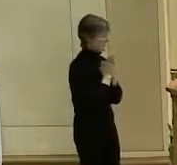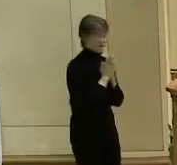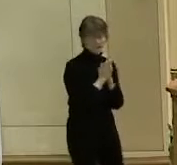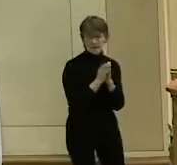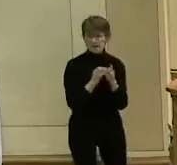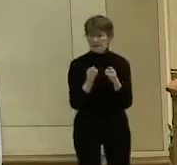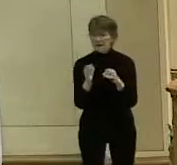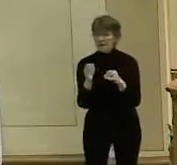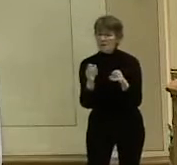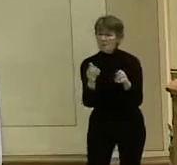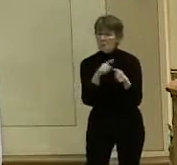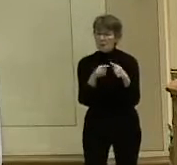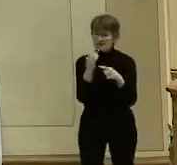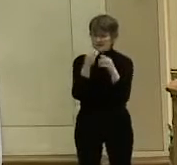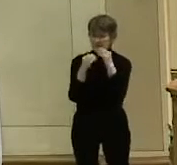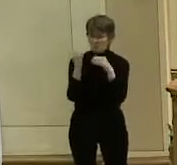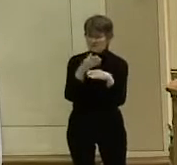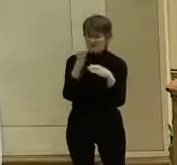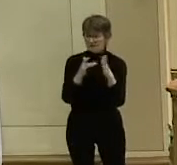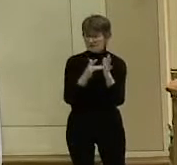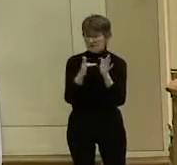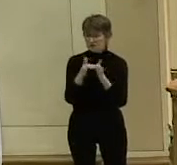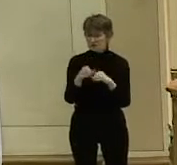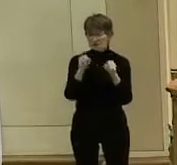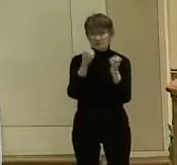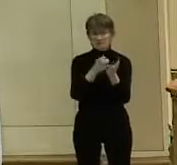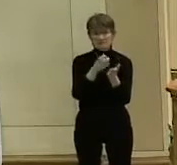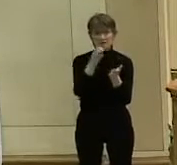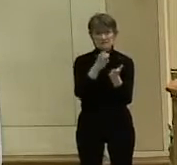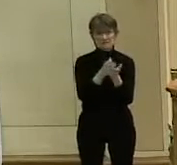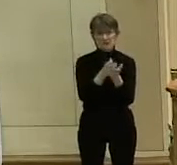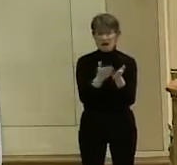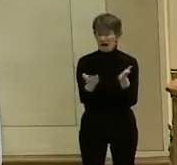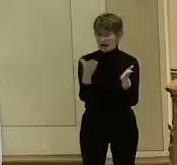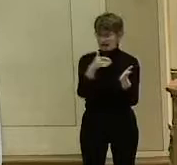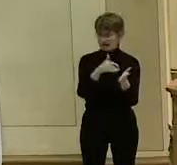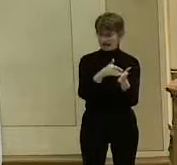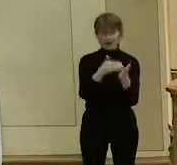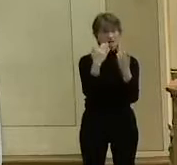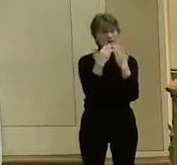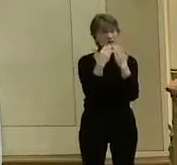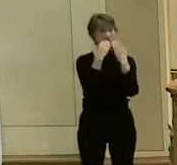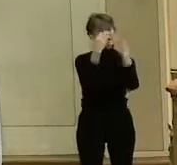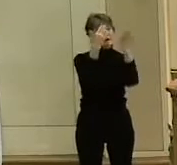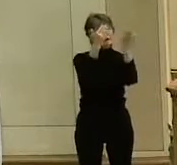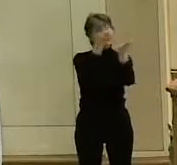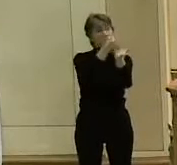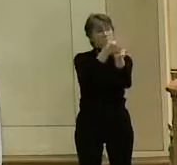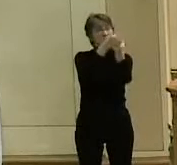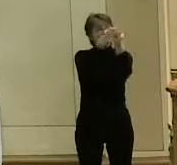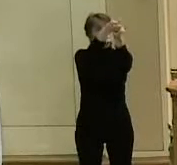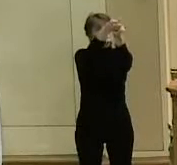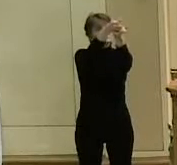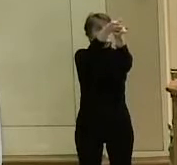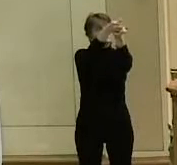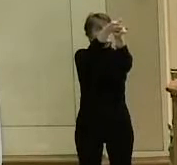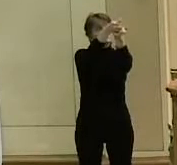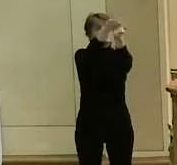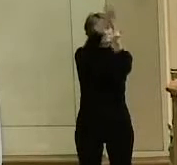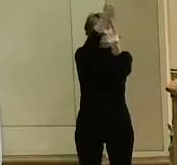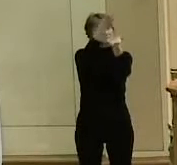In a similar way, when supper was ended, he took the chalice, and once more giving thanks, he gave it to